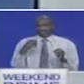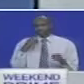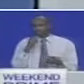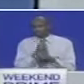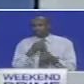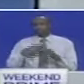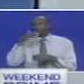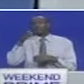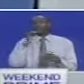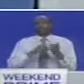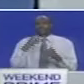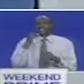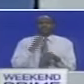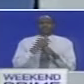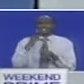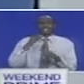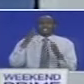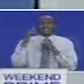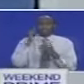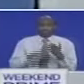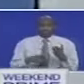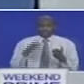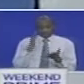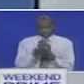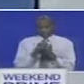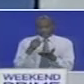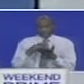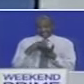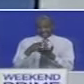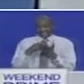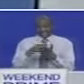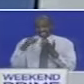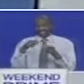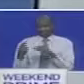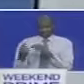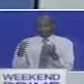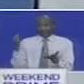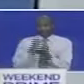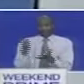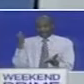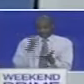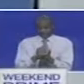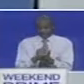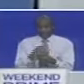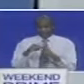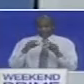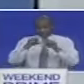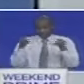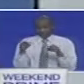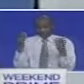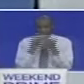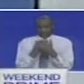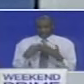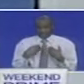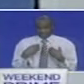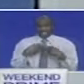look forward to in 2014? Of course, we'll definitely be discussing those controversial appointments. And my panel tonight, we're calling